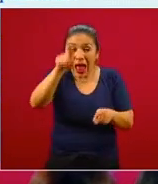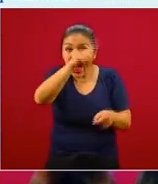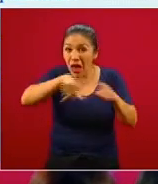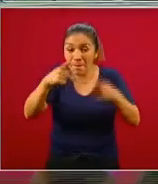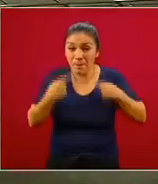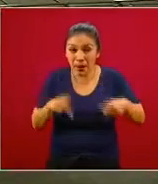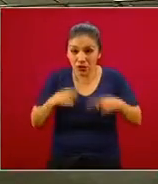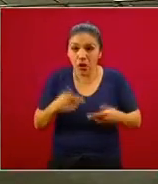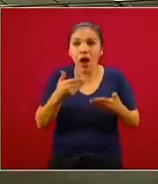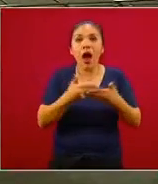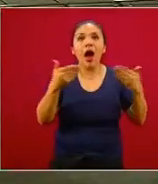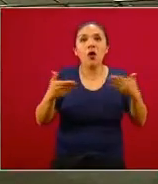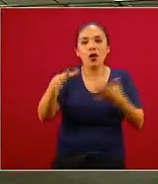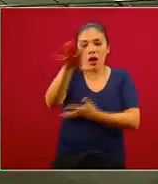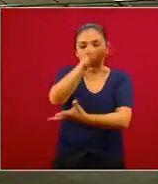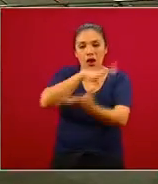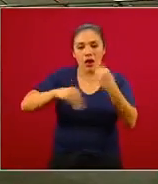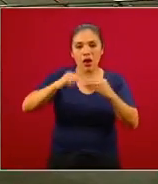And